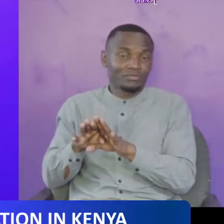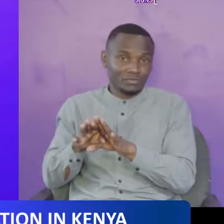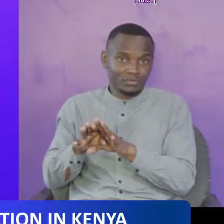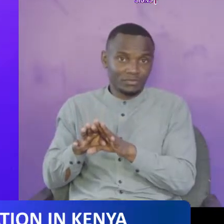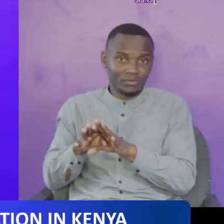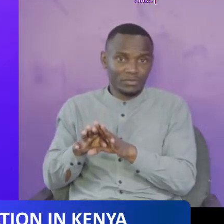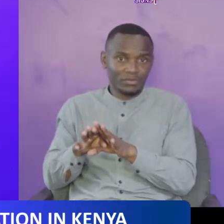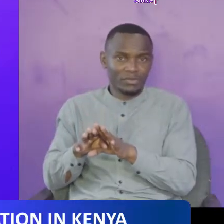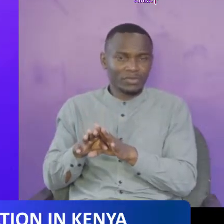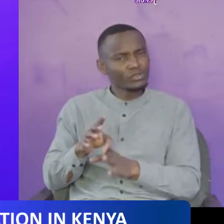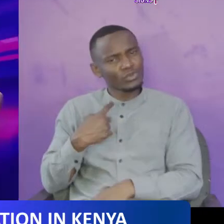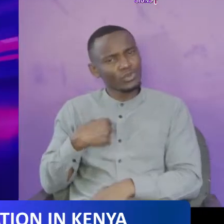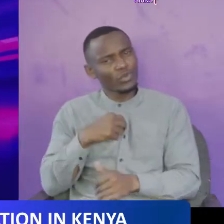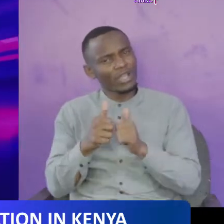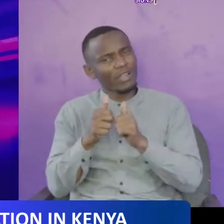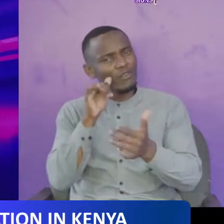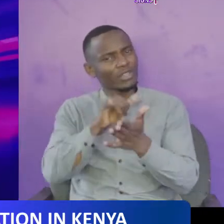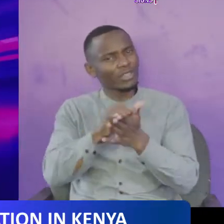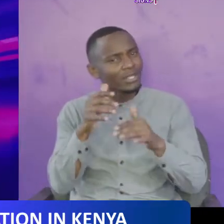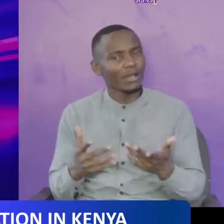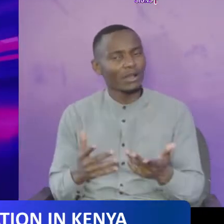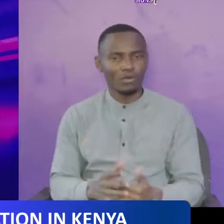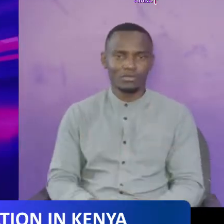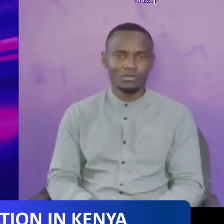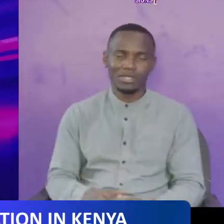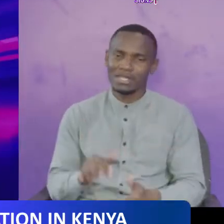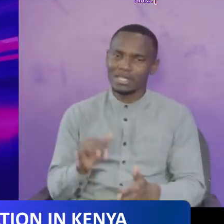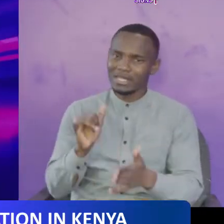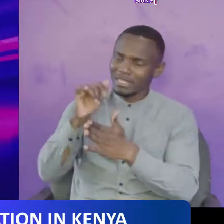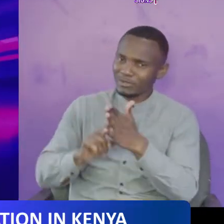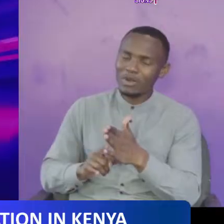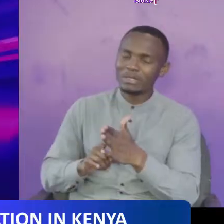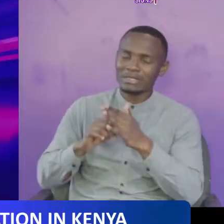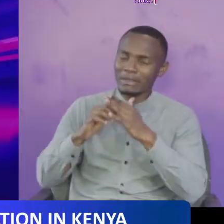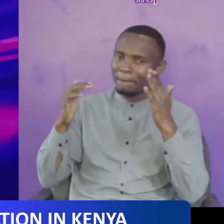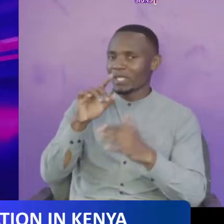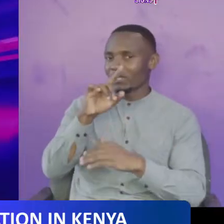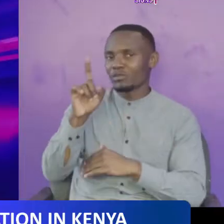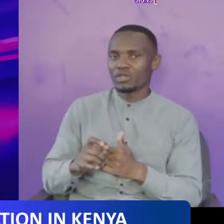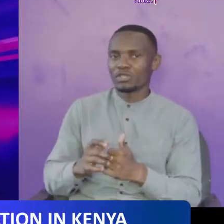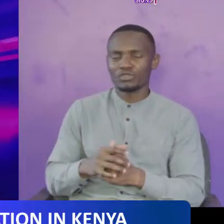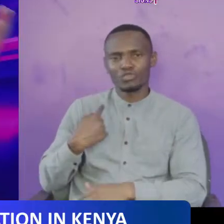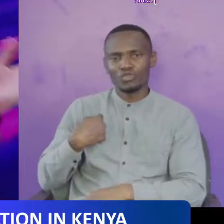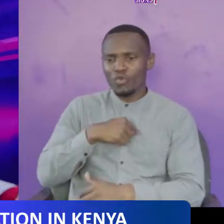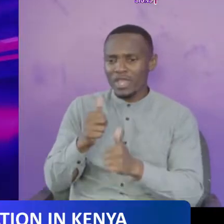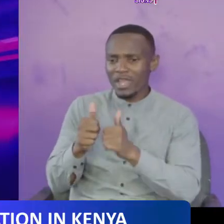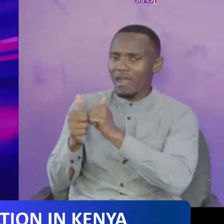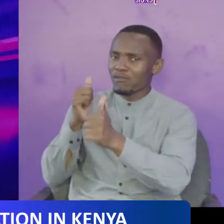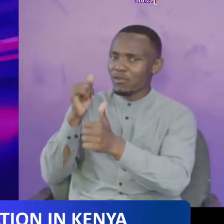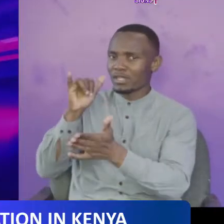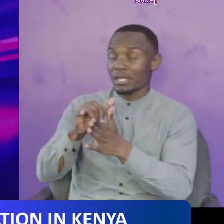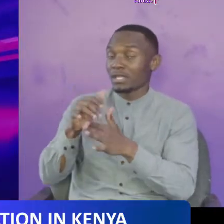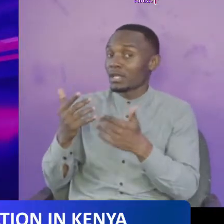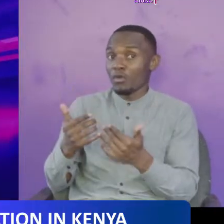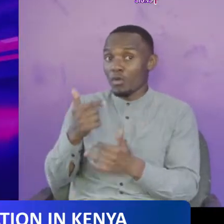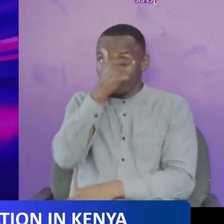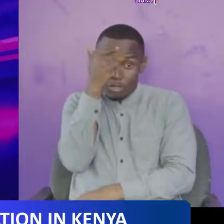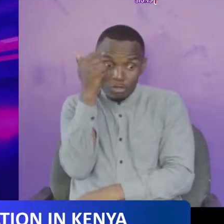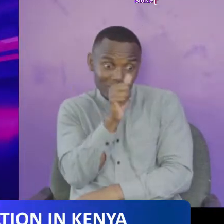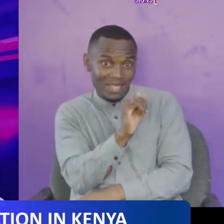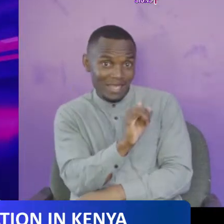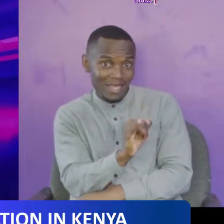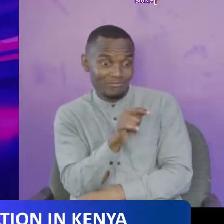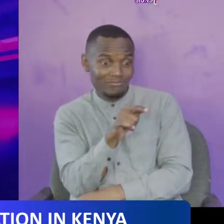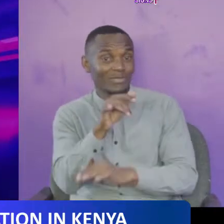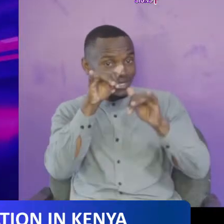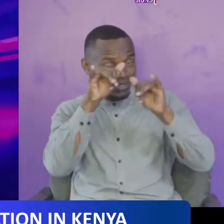How do we not get there? Because I think that is the $1 million question. How do we not get there? Because it's not going away anytime soon. Yes. And